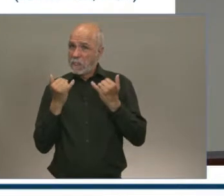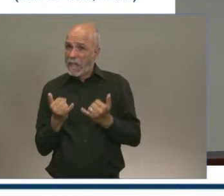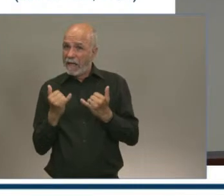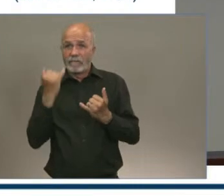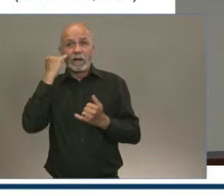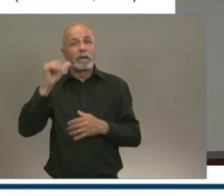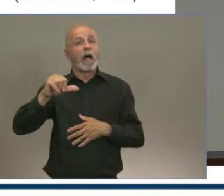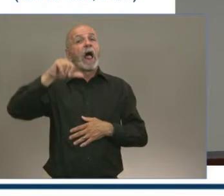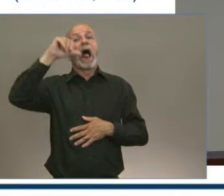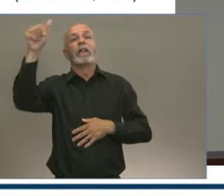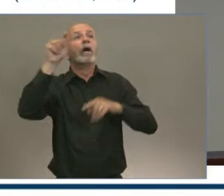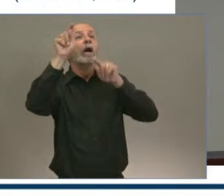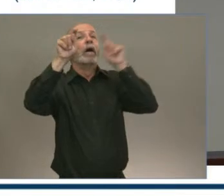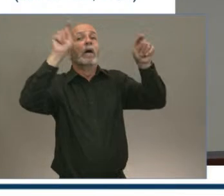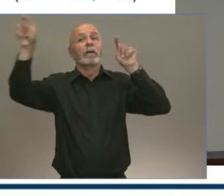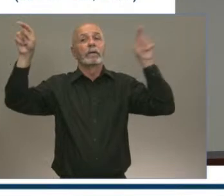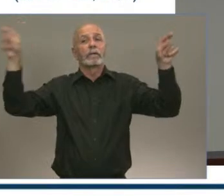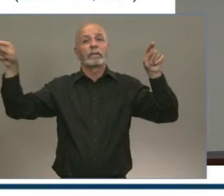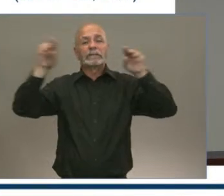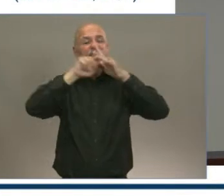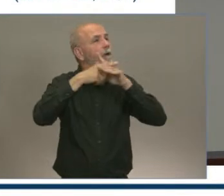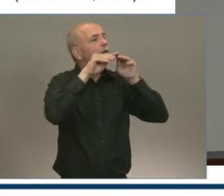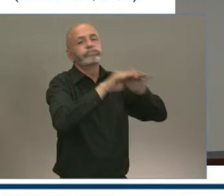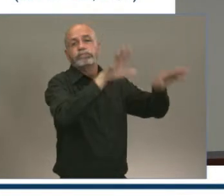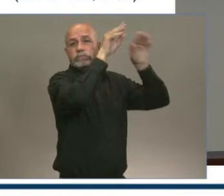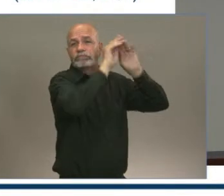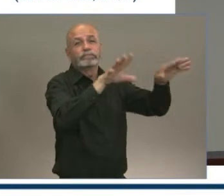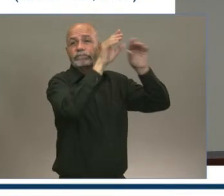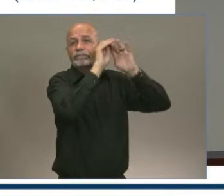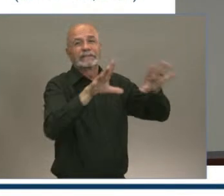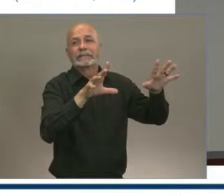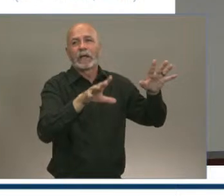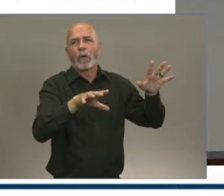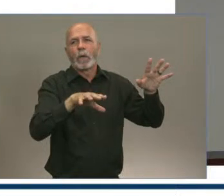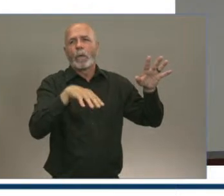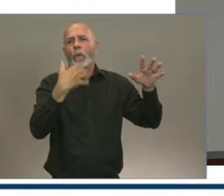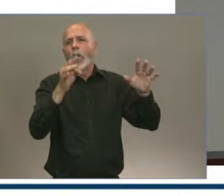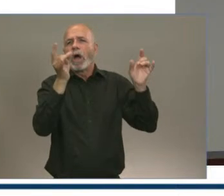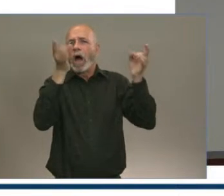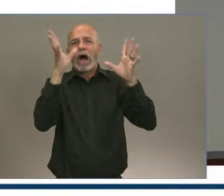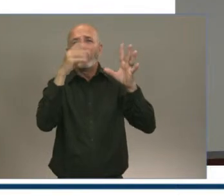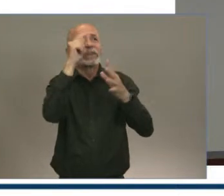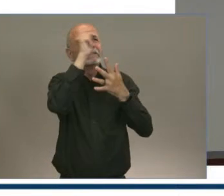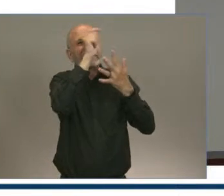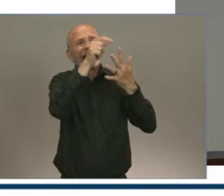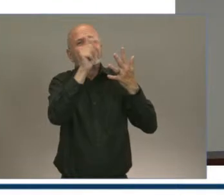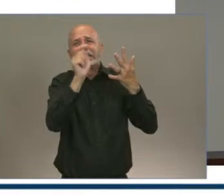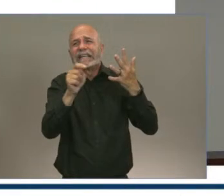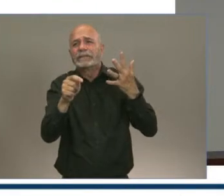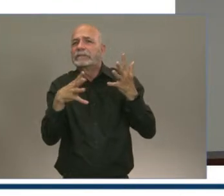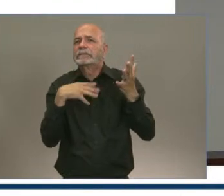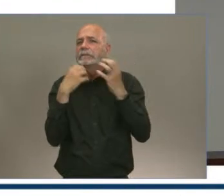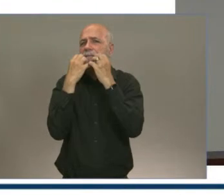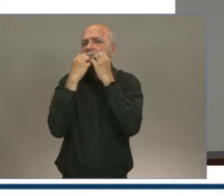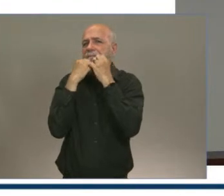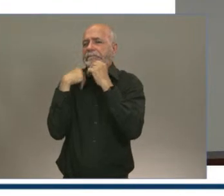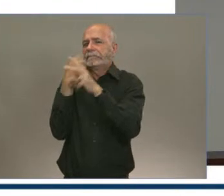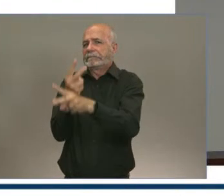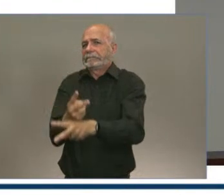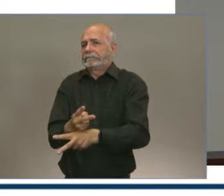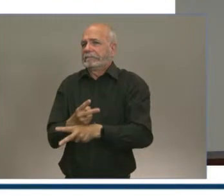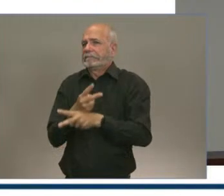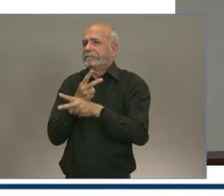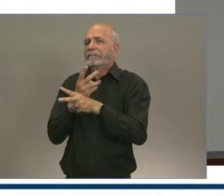The percentage of the cases that are the Delta variant is increasing. So we have to be careful that we don't have it here in a robust way in